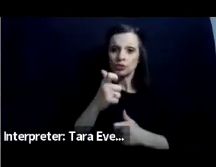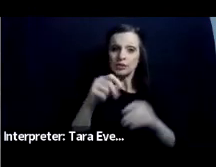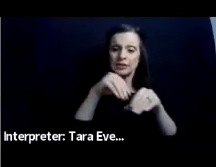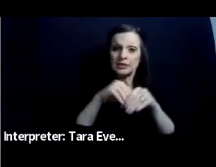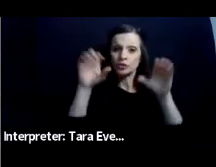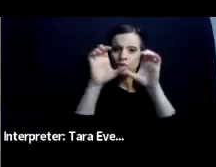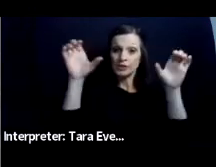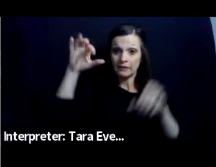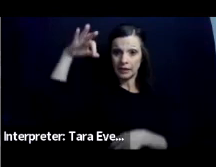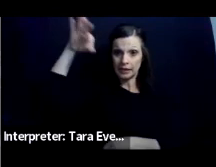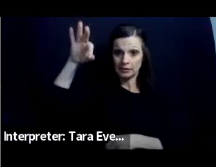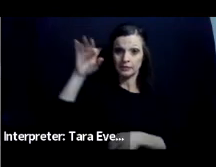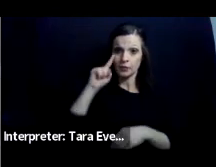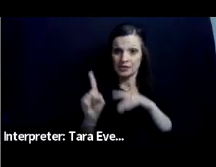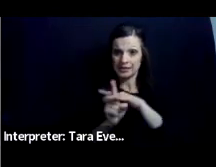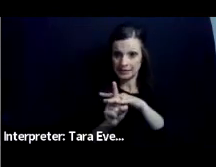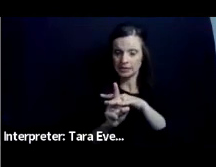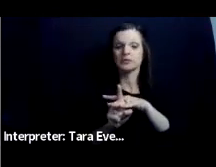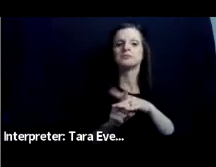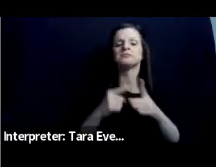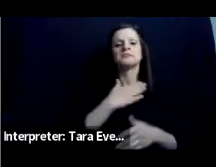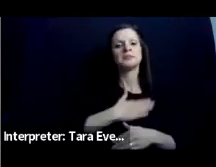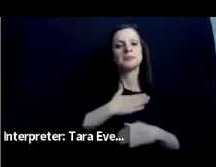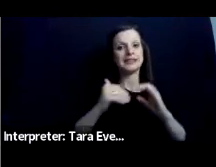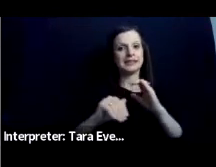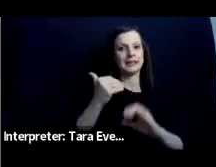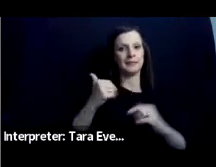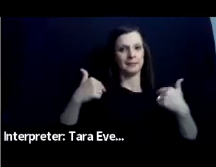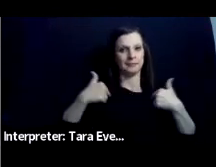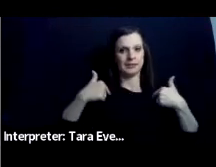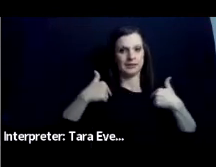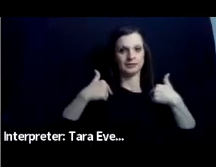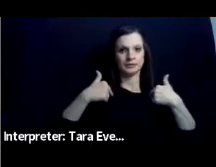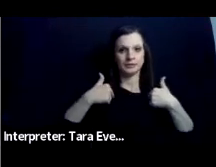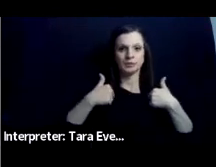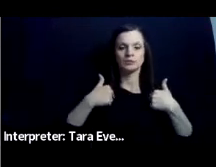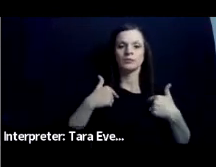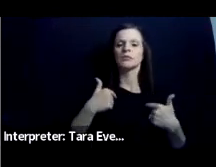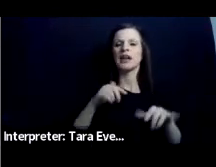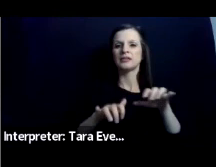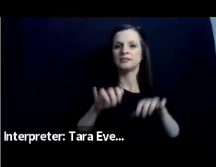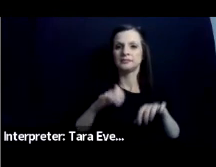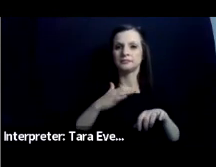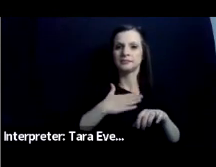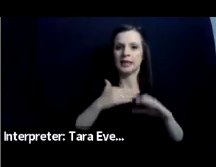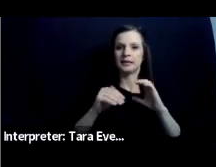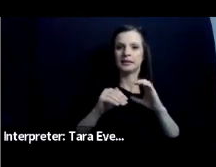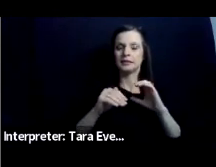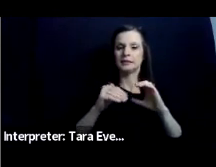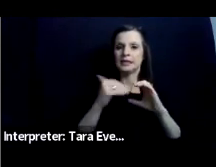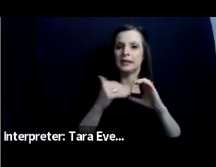of attendance, I'm asking that you please email me. I am putting it into the chat box.